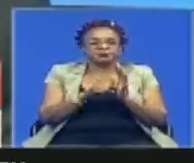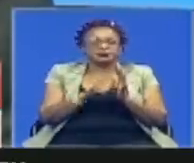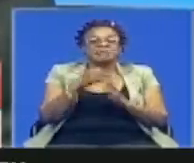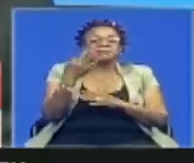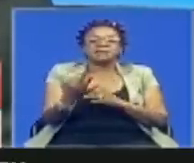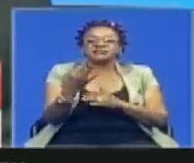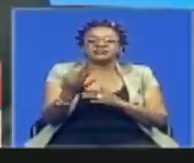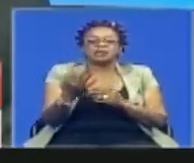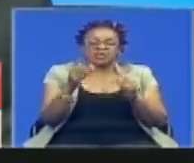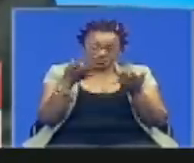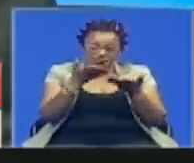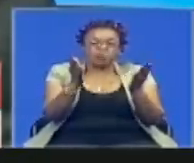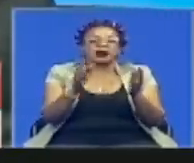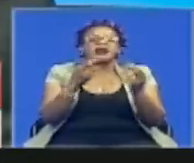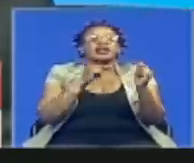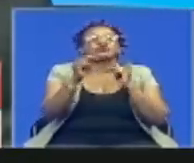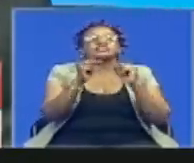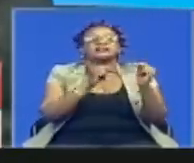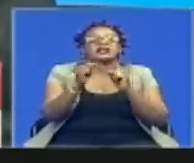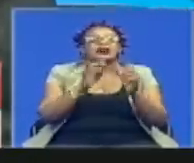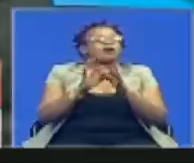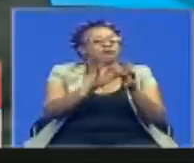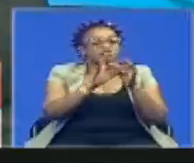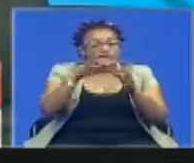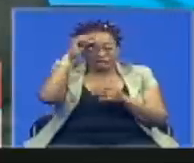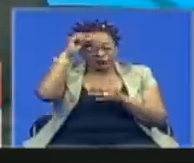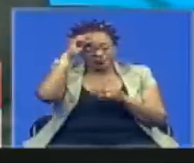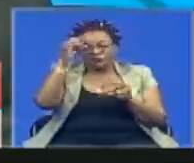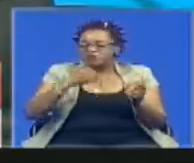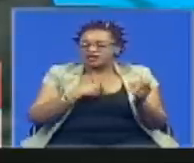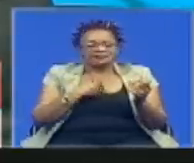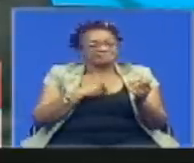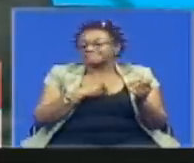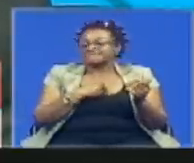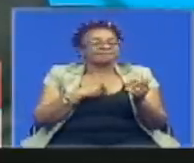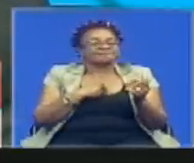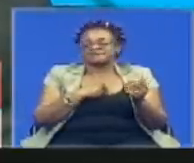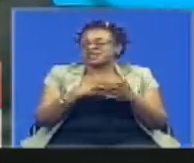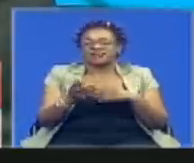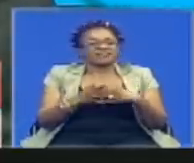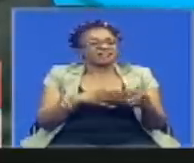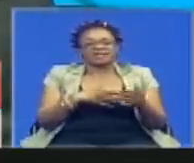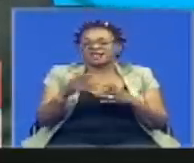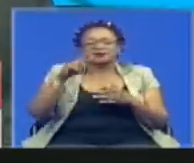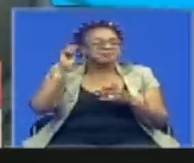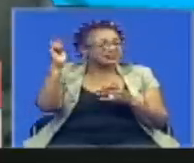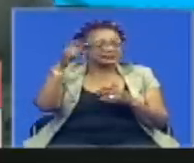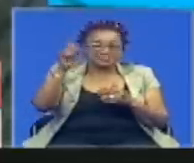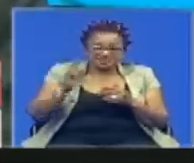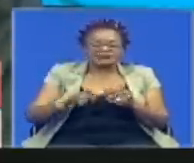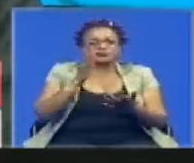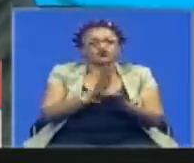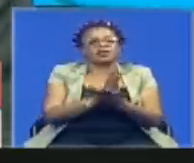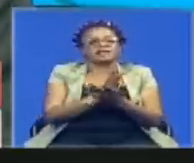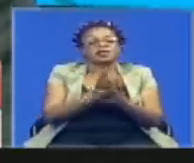were negotiating a coalition government. Mm-hmm. So for me, Larry, it is hollow. The president ought to be honest. What